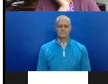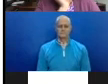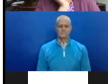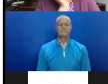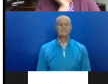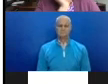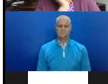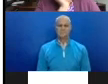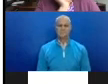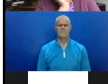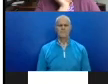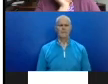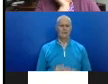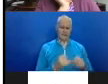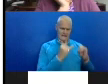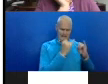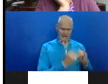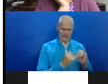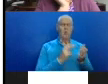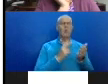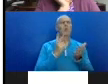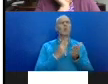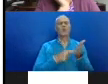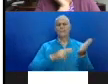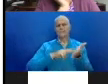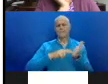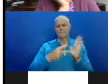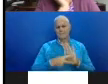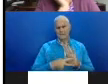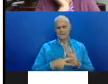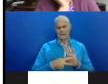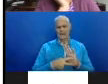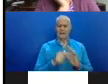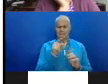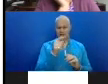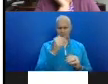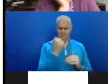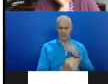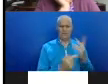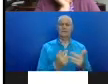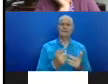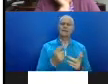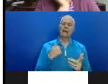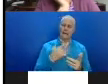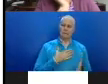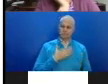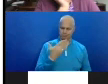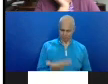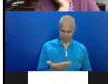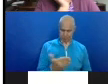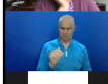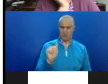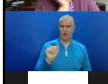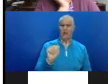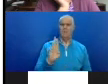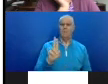So by the individual work, part of what I mean by that is, again, going through this process of acknowledging abuse. So, I